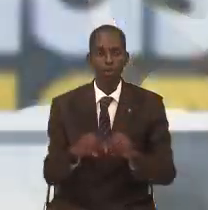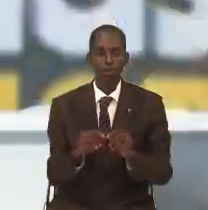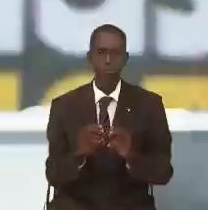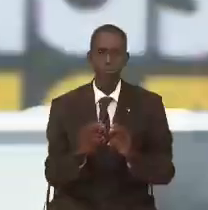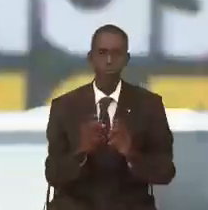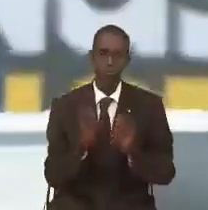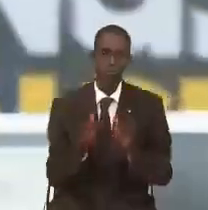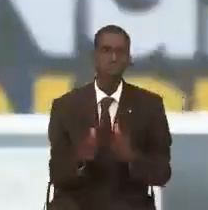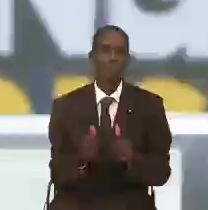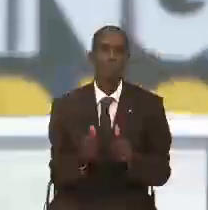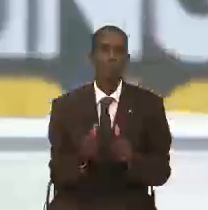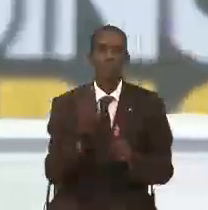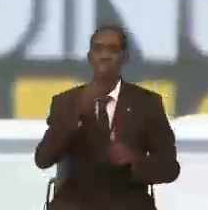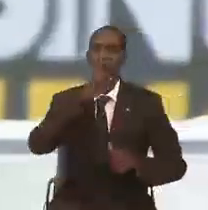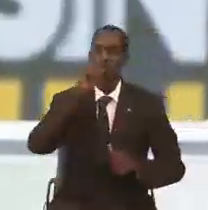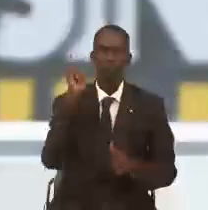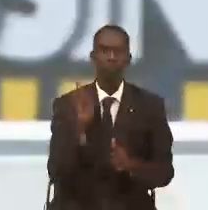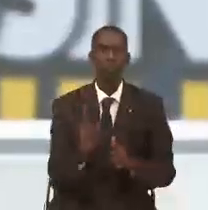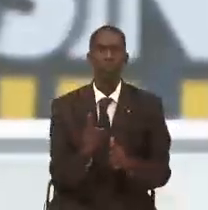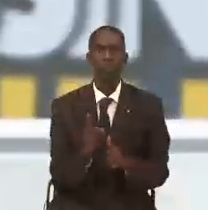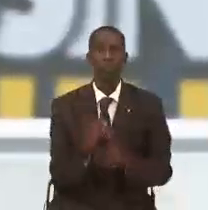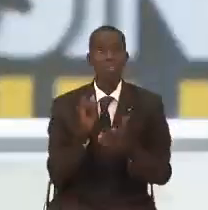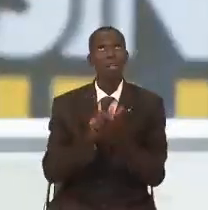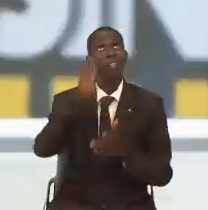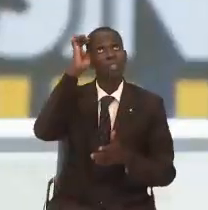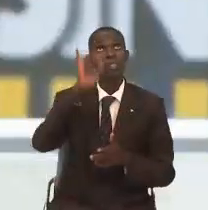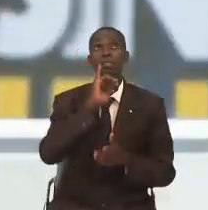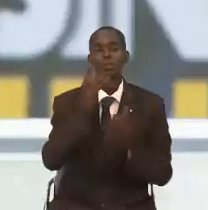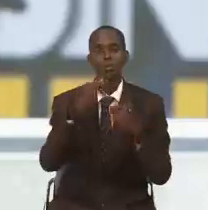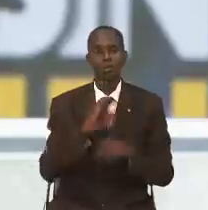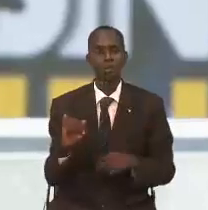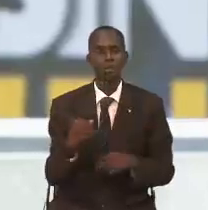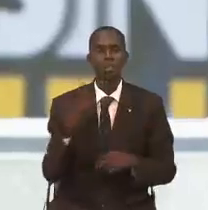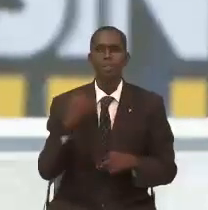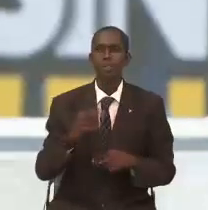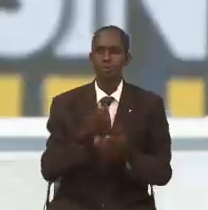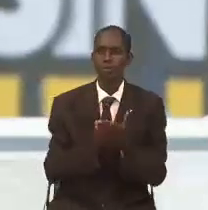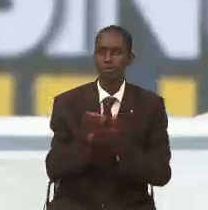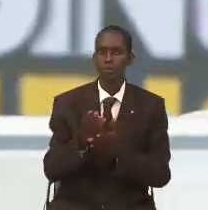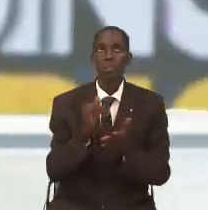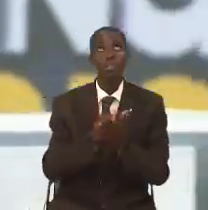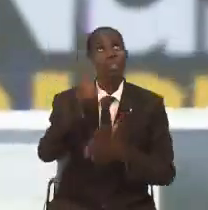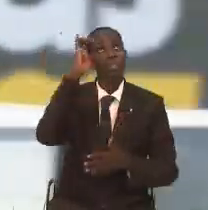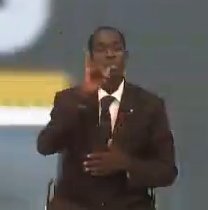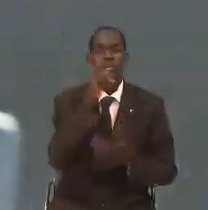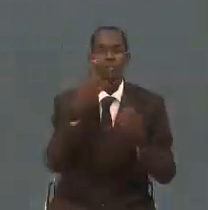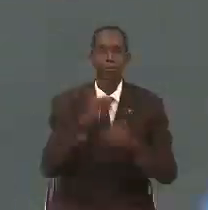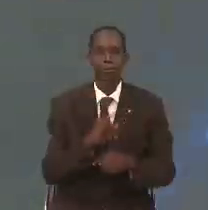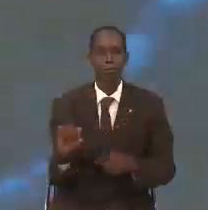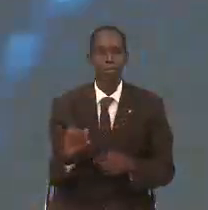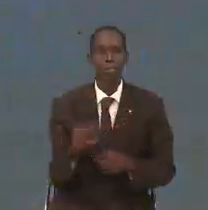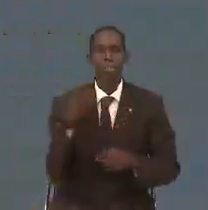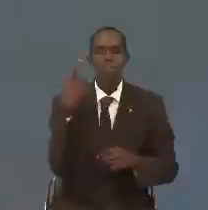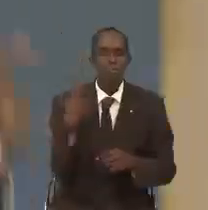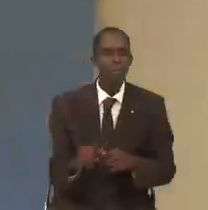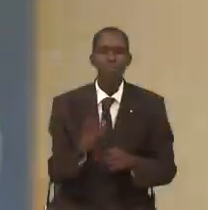The surety that is coming, the certainty that is coming, the